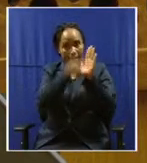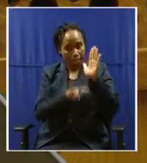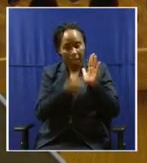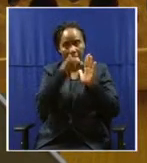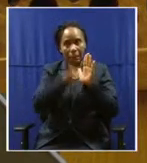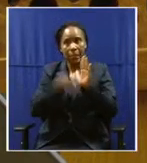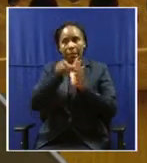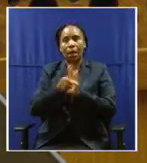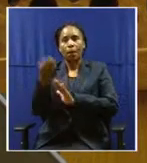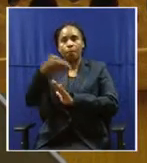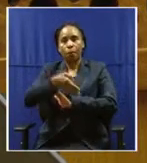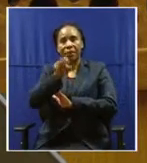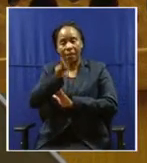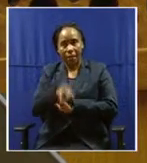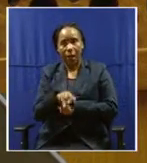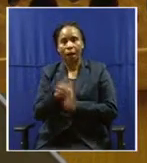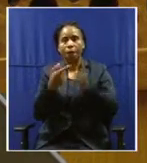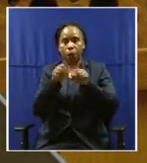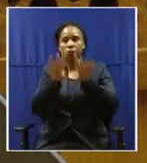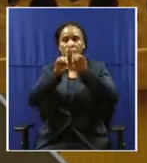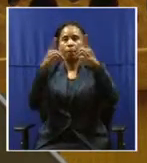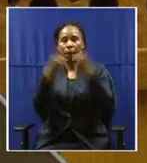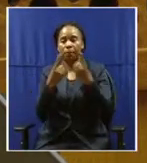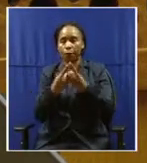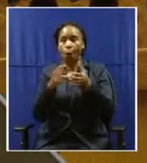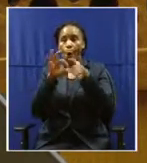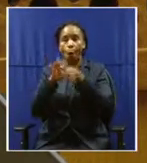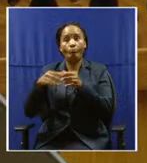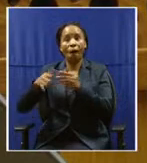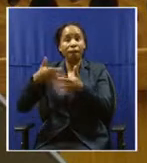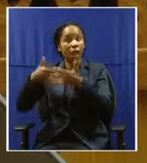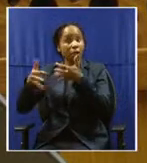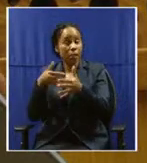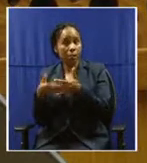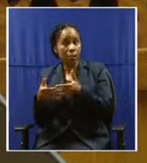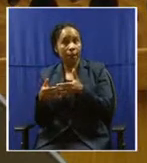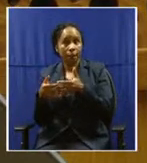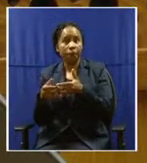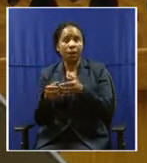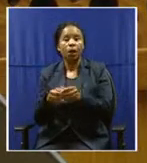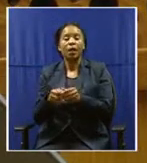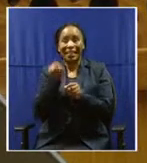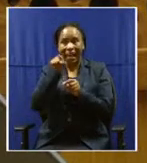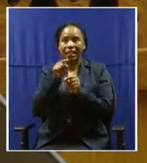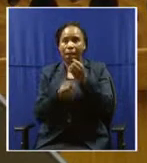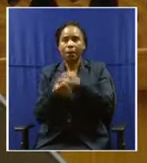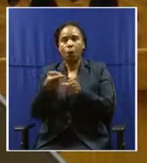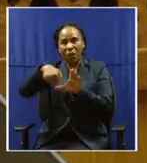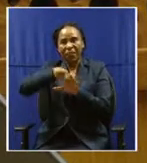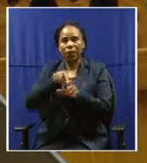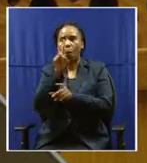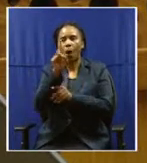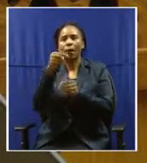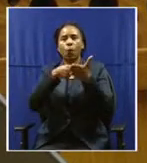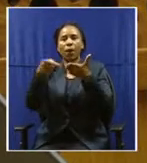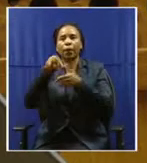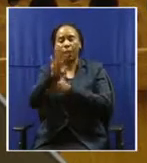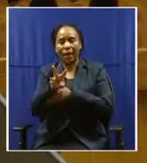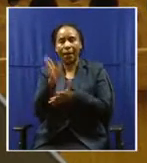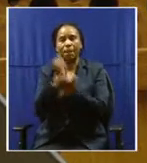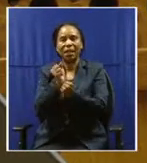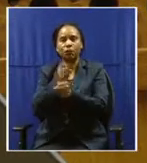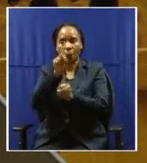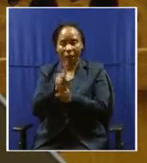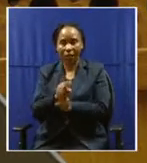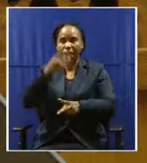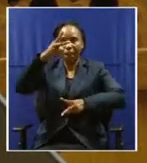public comment by the Department of Home Affairs within 1 week to ensure that the final